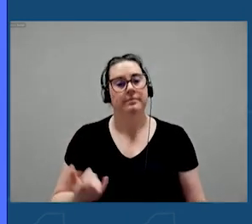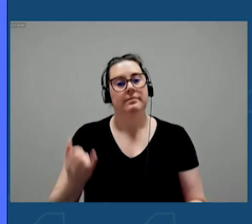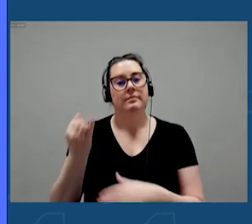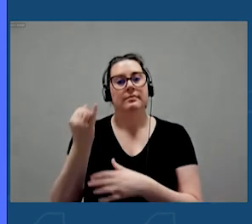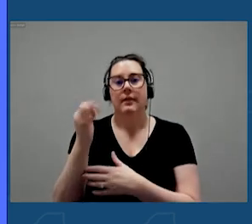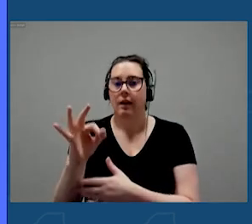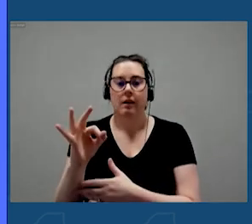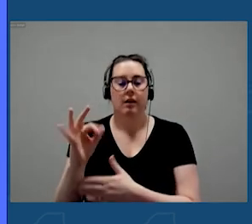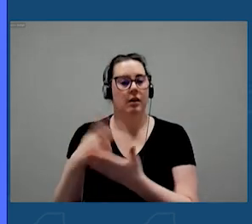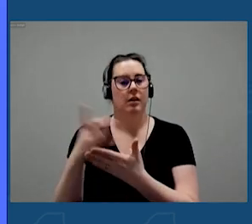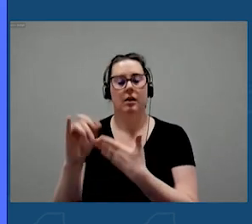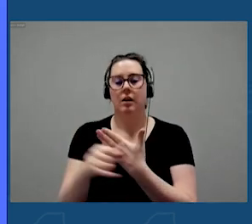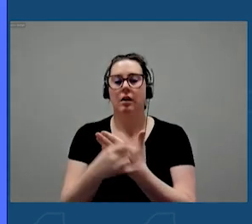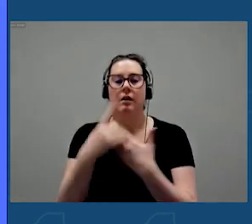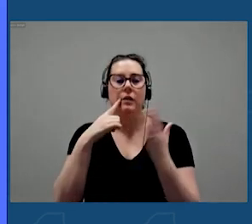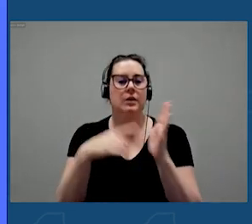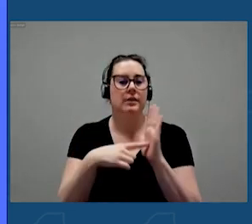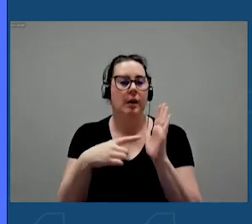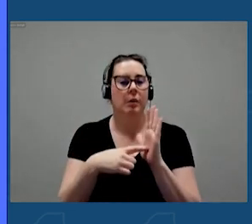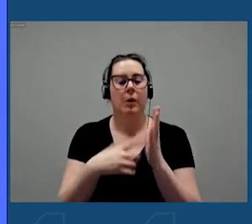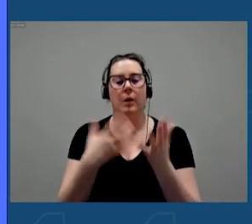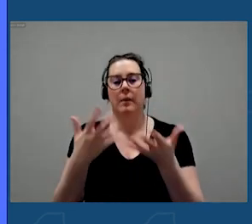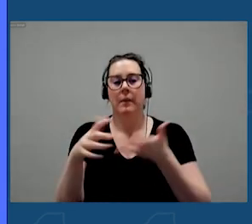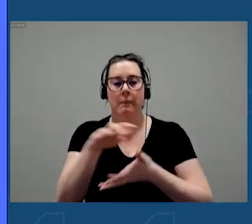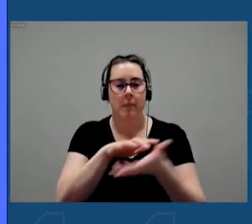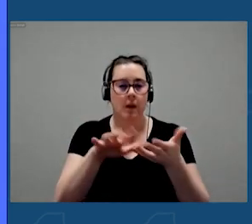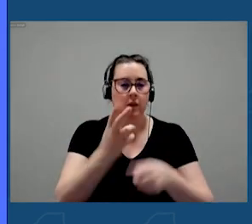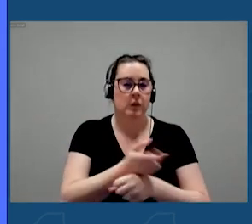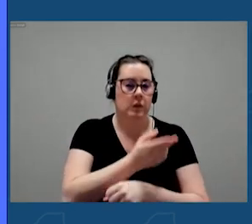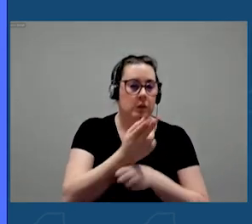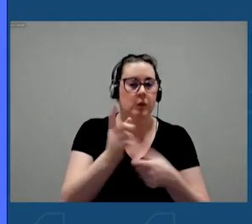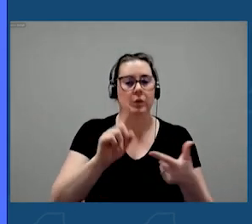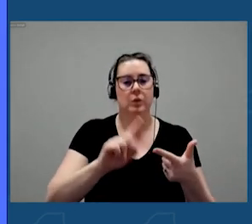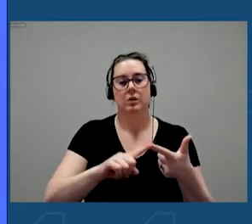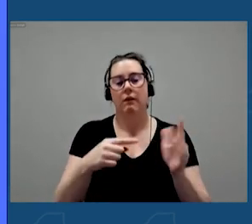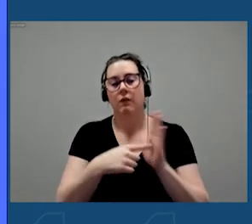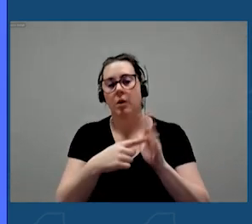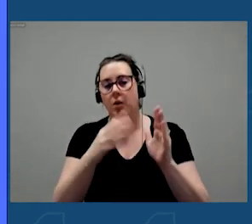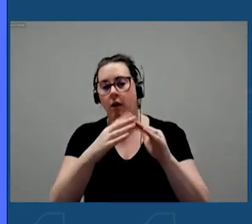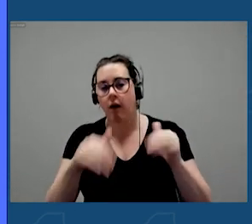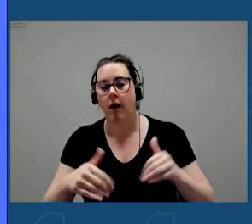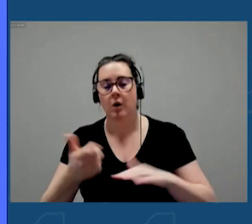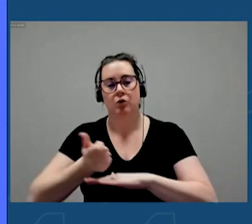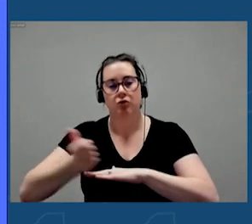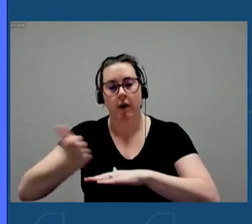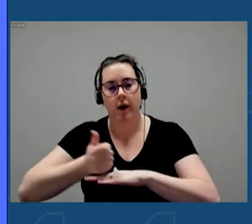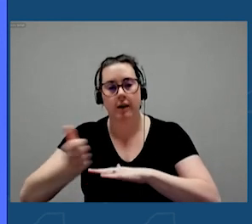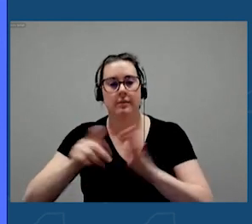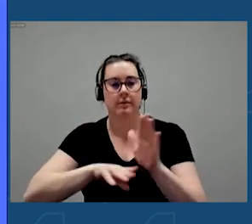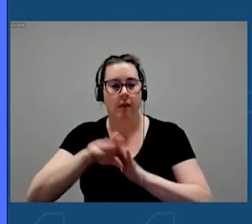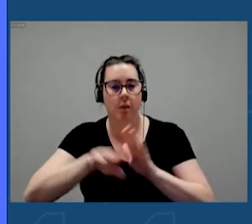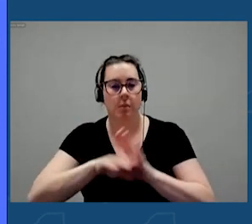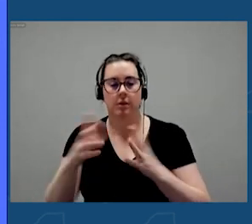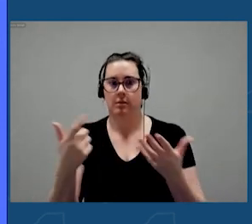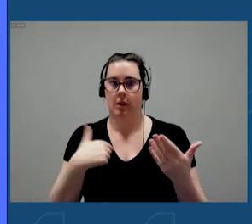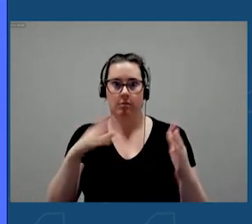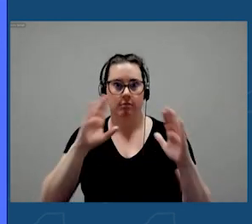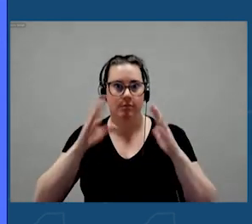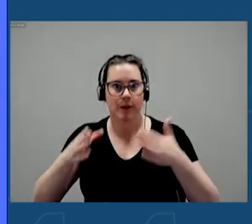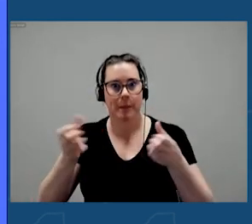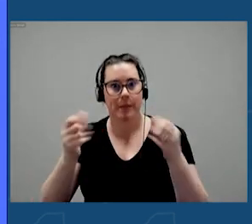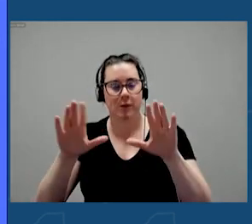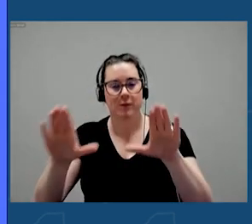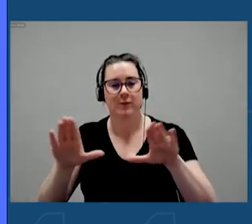projects, whether they're mixed use, affordable housing, transit-oriented development, which I'm leaning very hard into, we have a lot of great train stations. A lot of communities